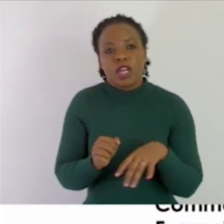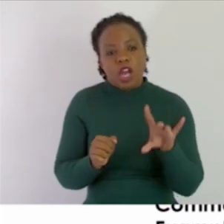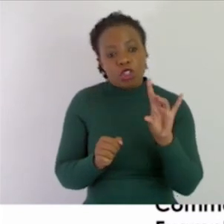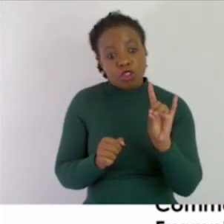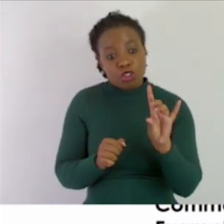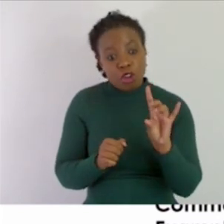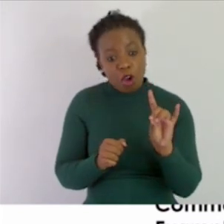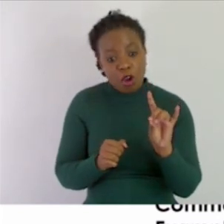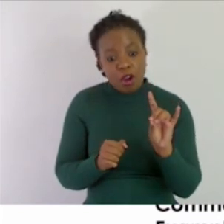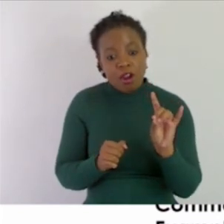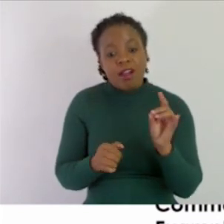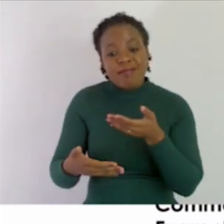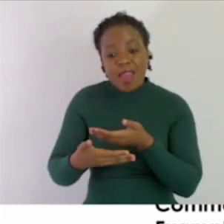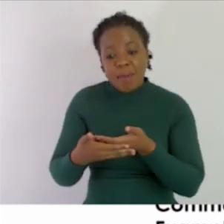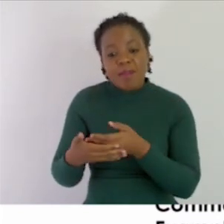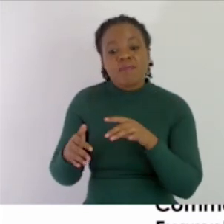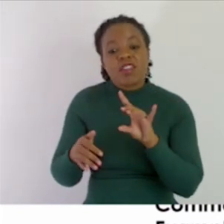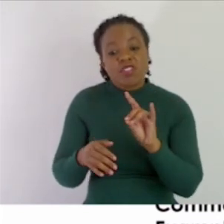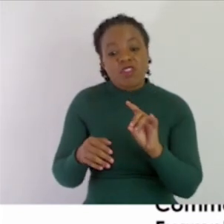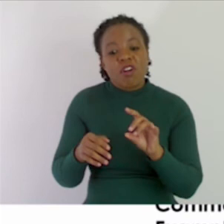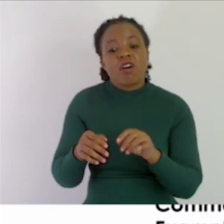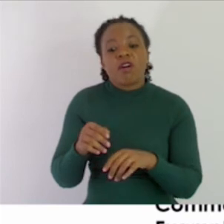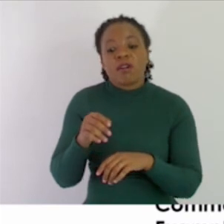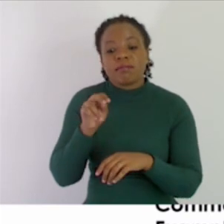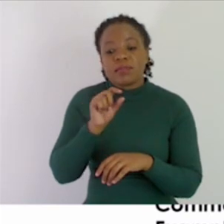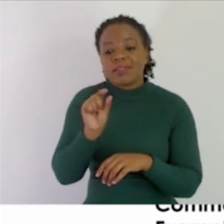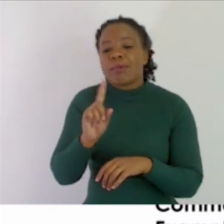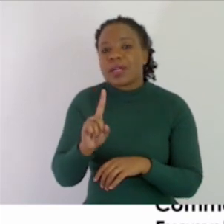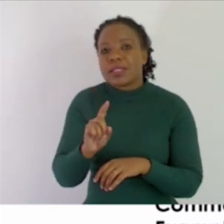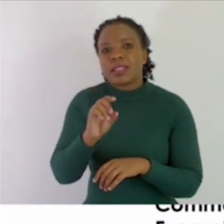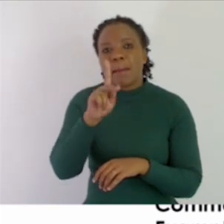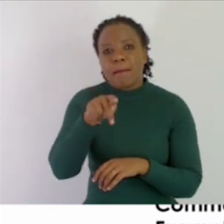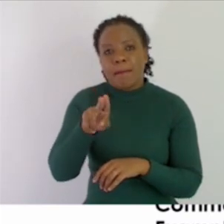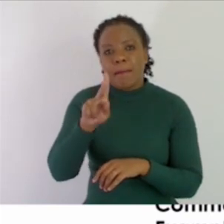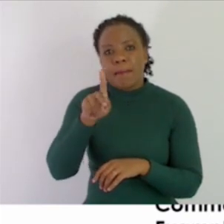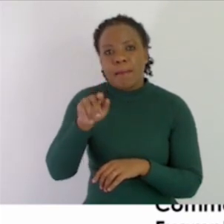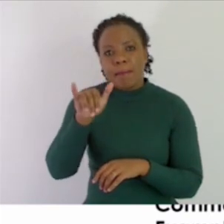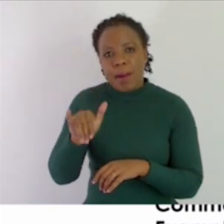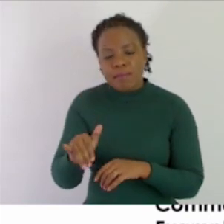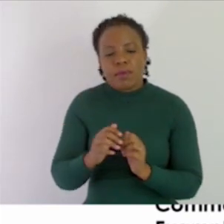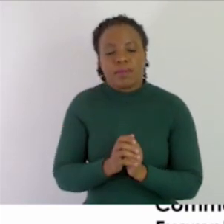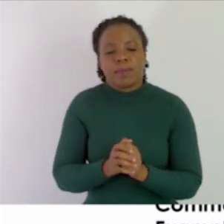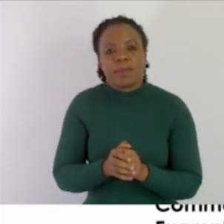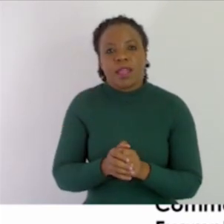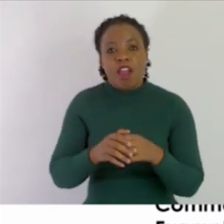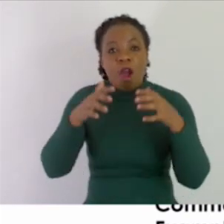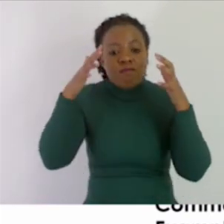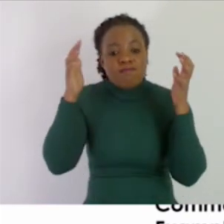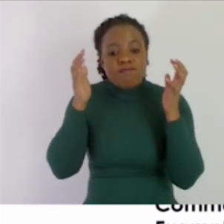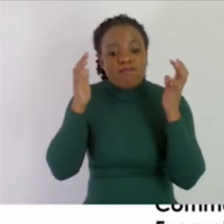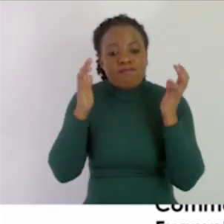The young one of a dog is a puppy. The young one of a lion is a